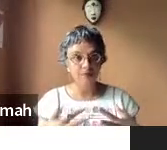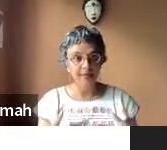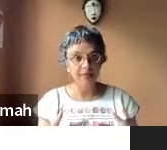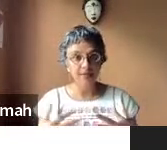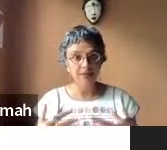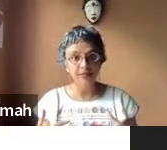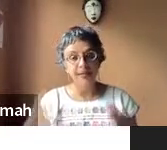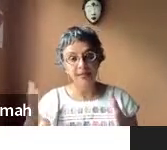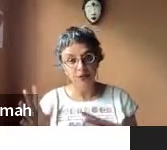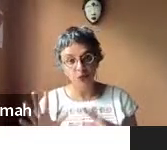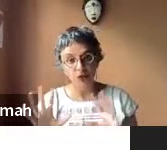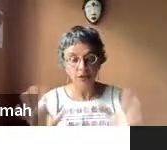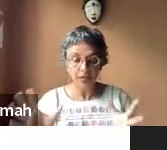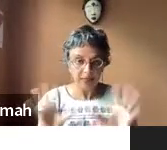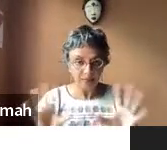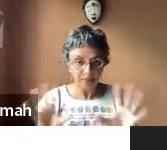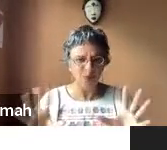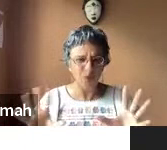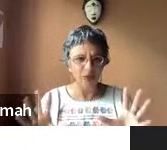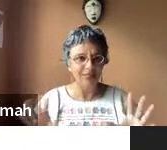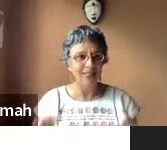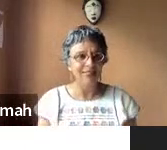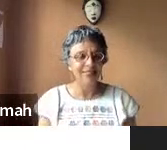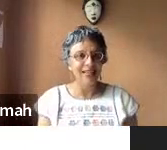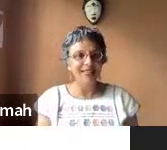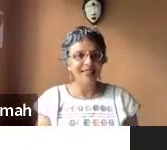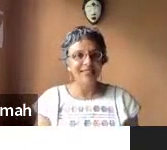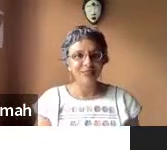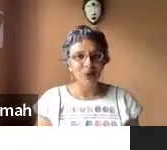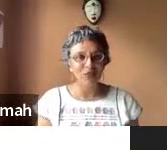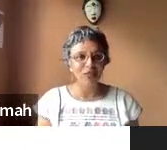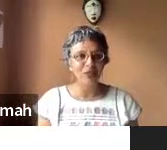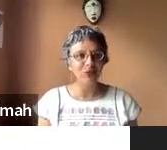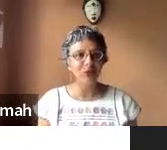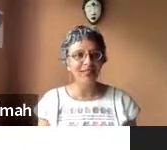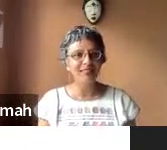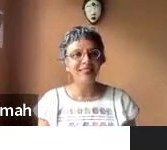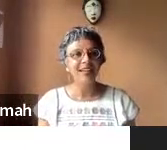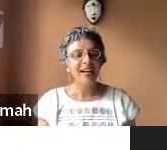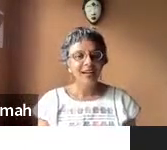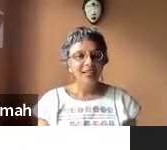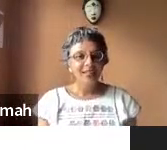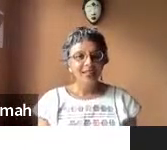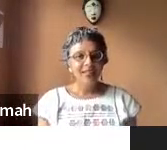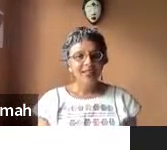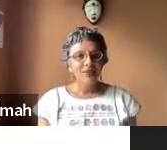both males, females, or both parents, let's say, in a non-gendered way.